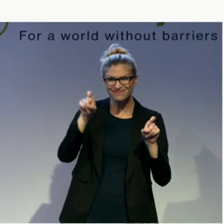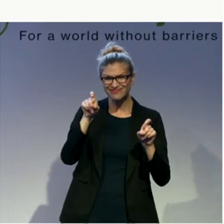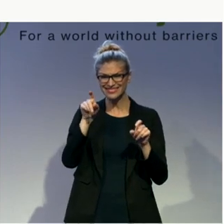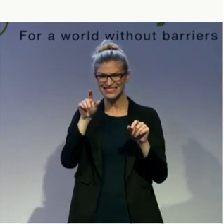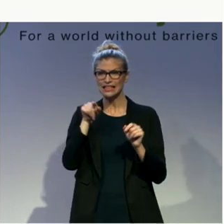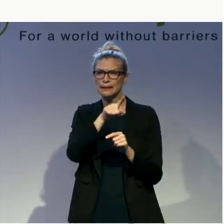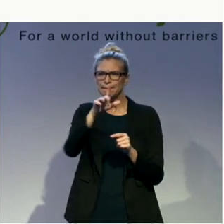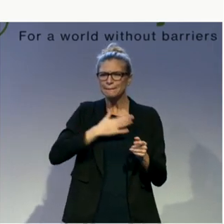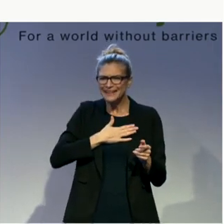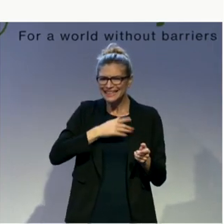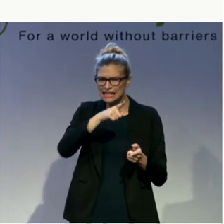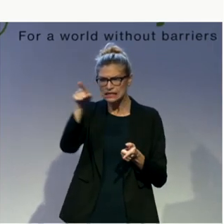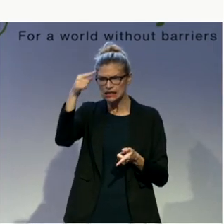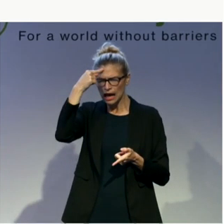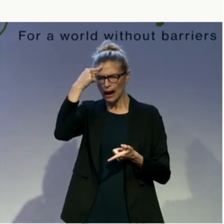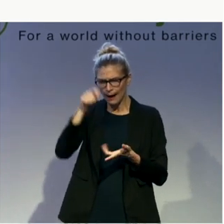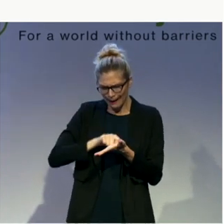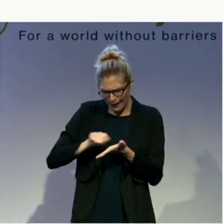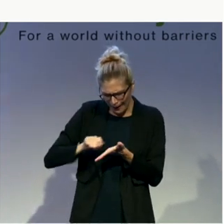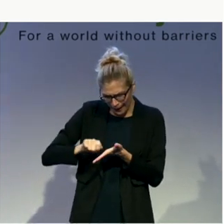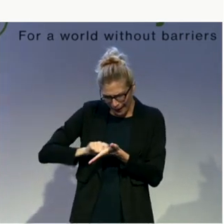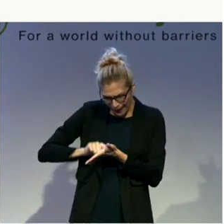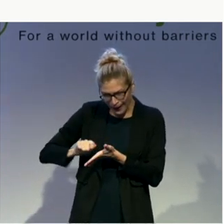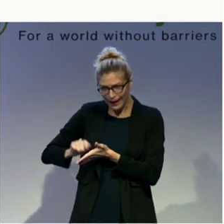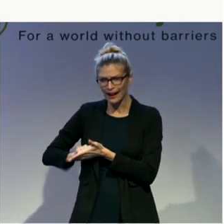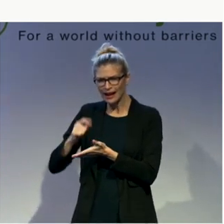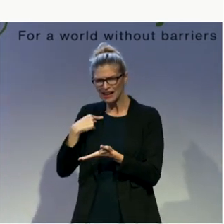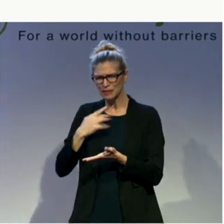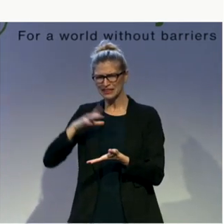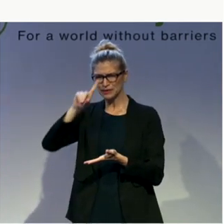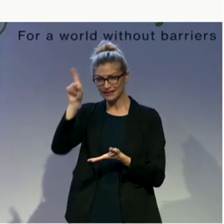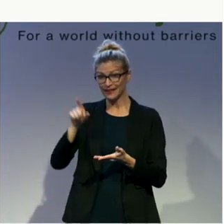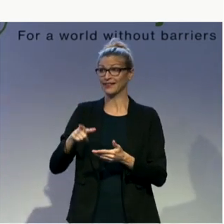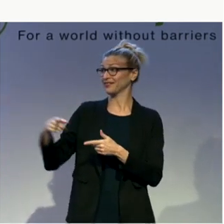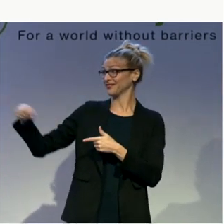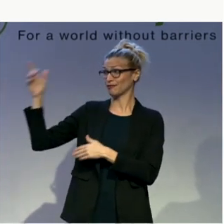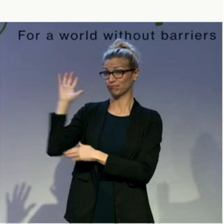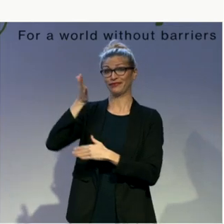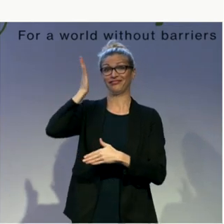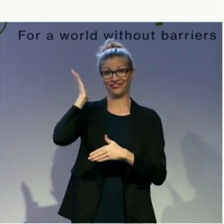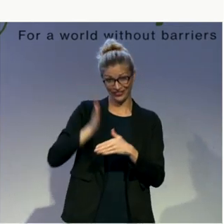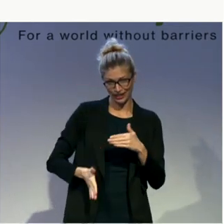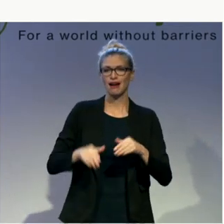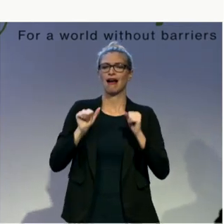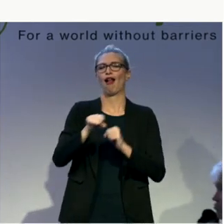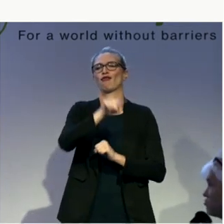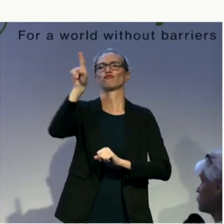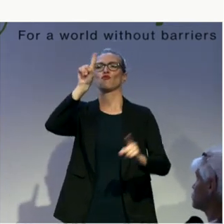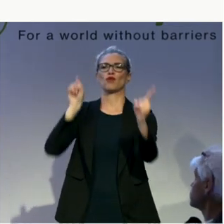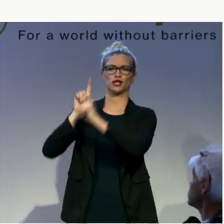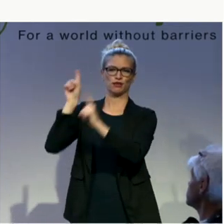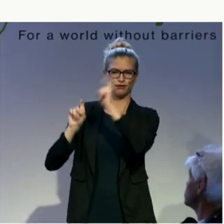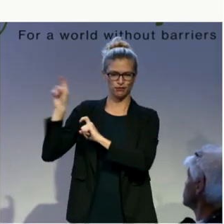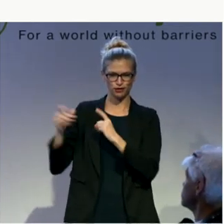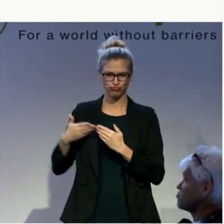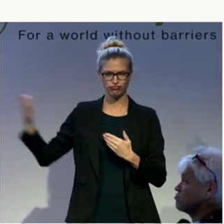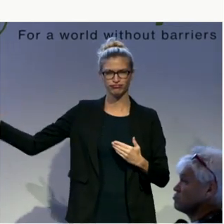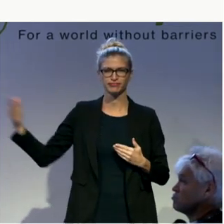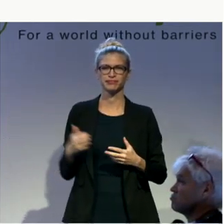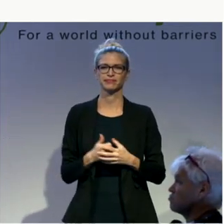down. So your time and the questions time will come towards the end of the session.